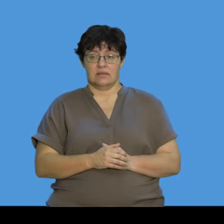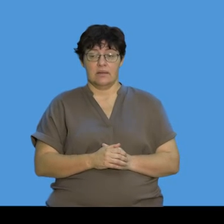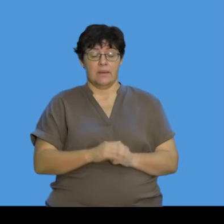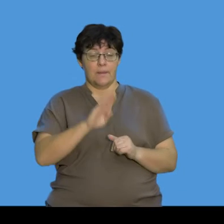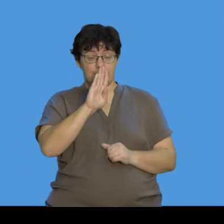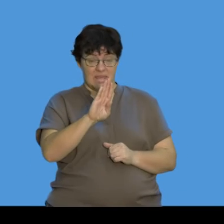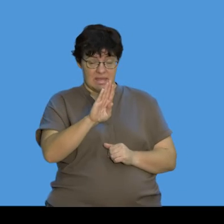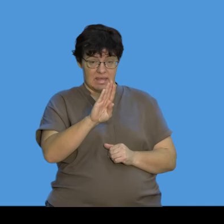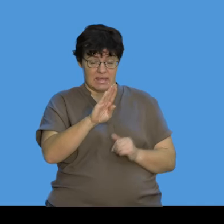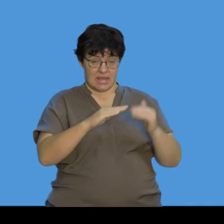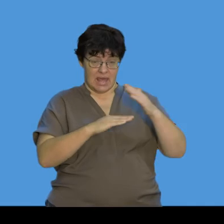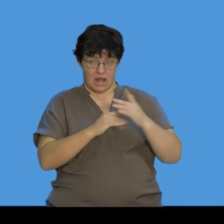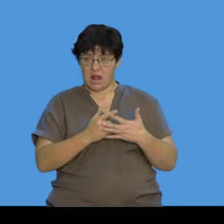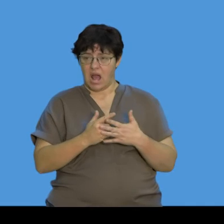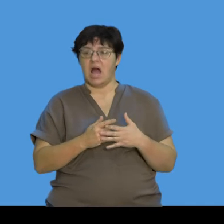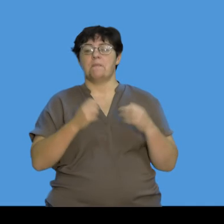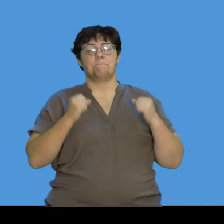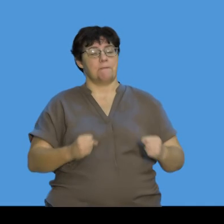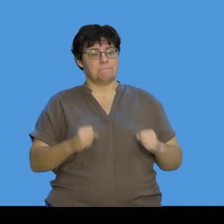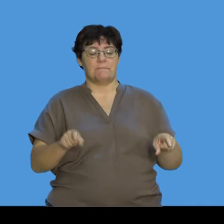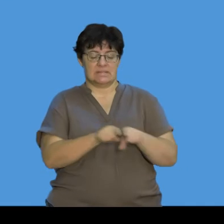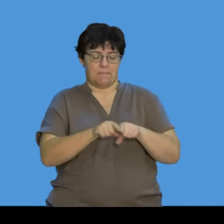B is common.